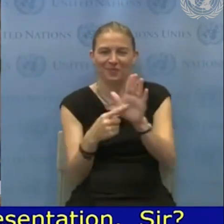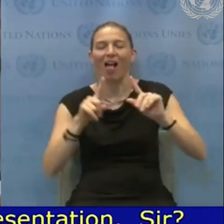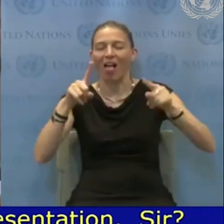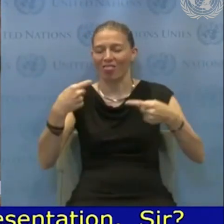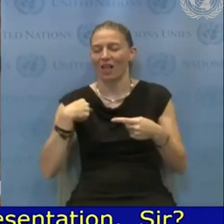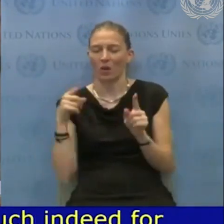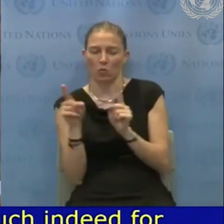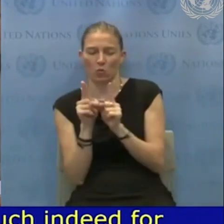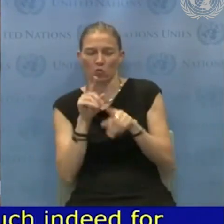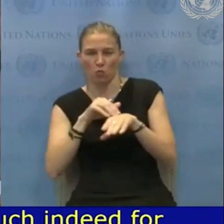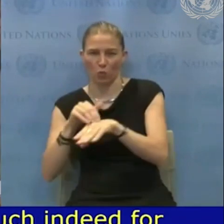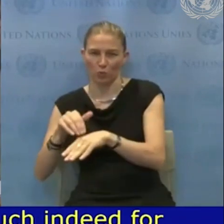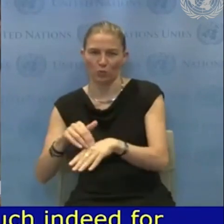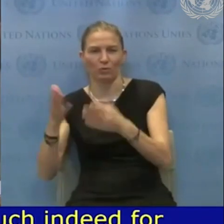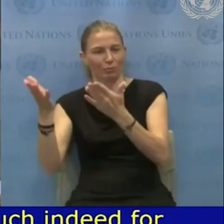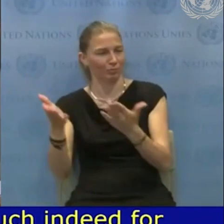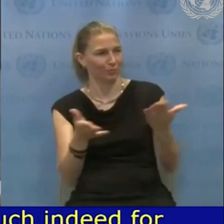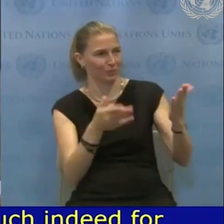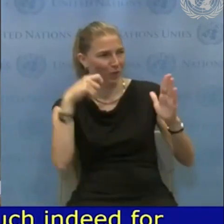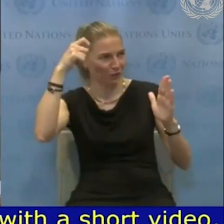have the video now, I hope.